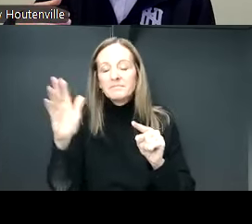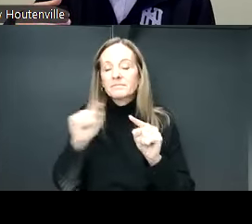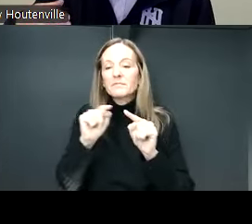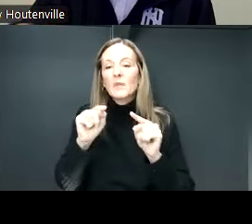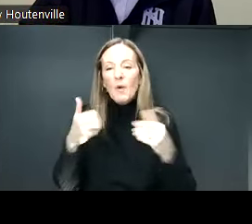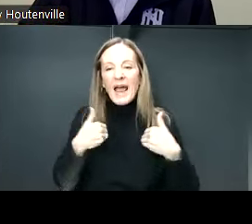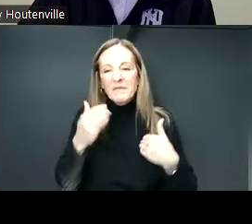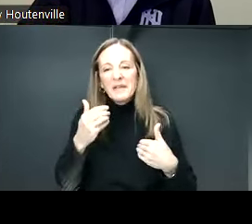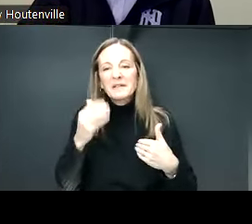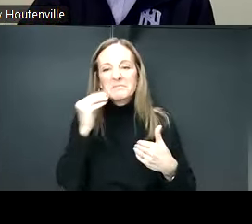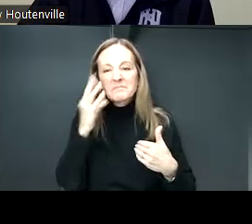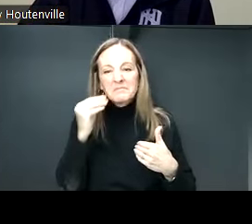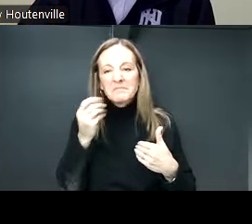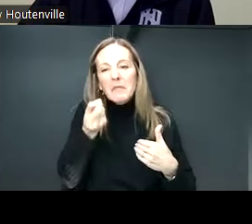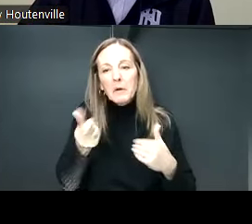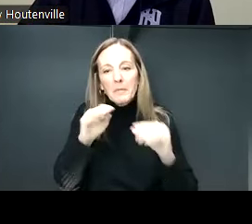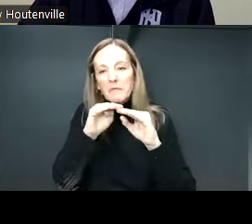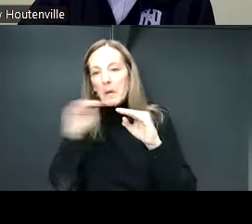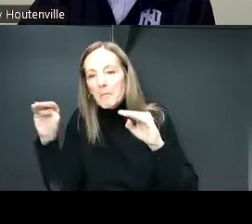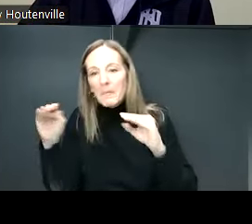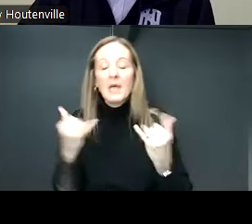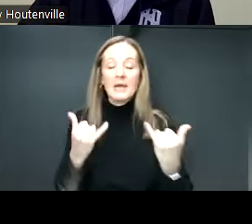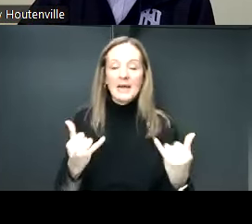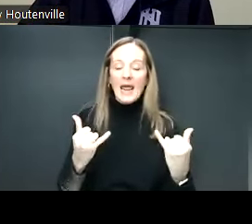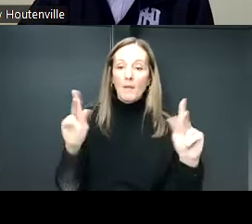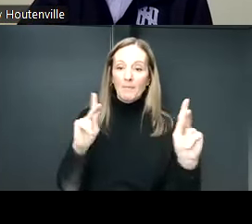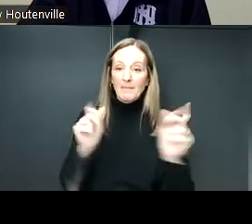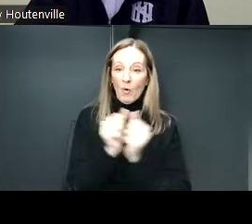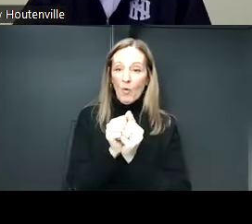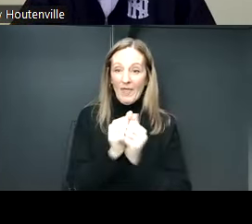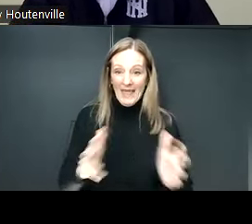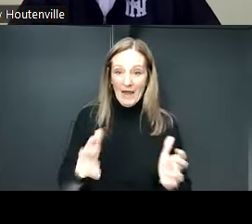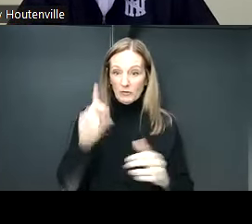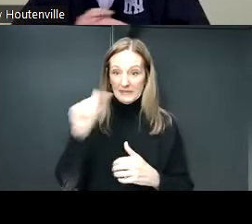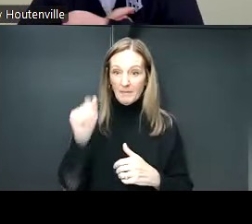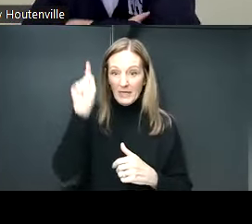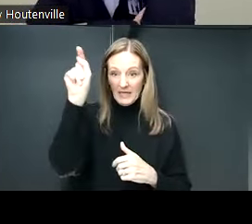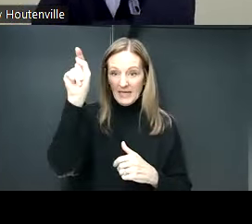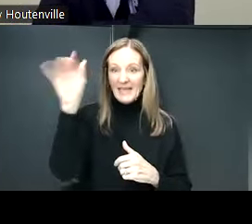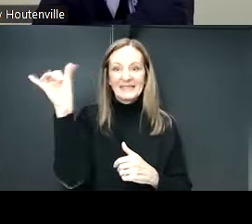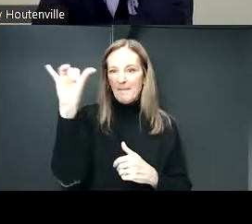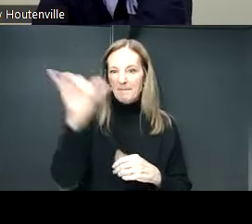what happens. People without disabilities stayed the same.